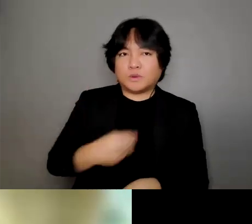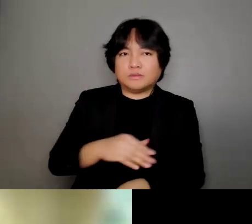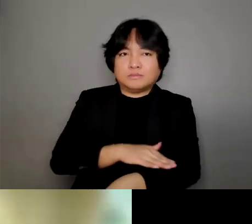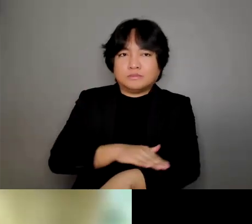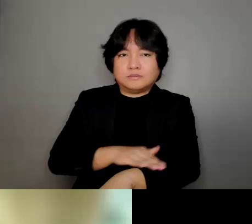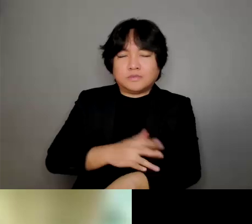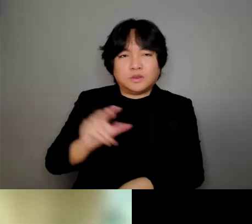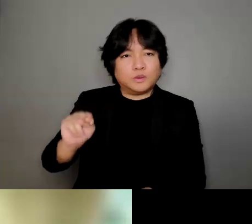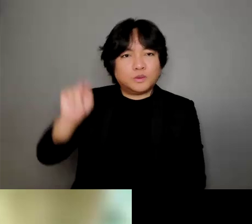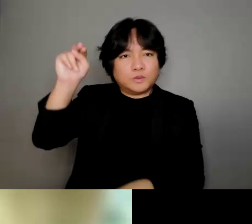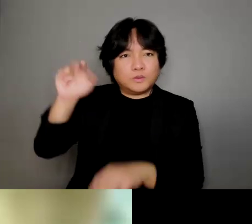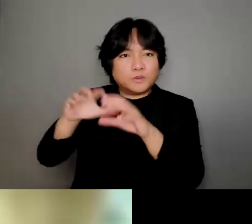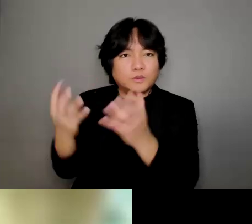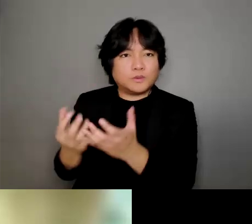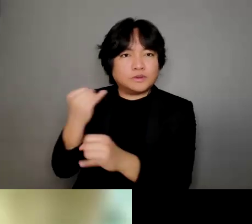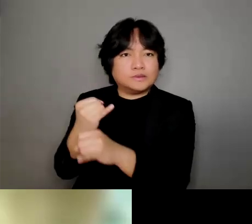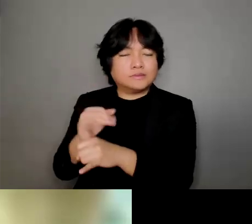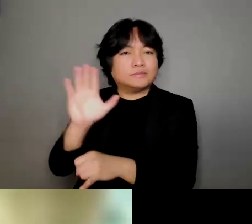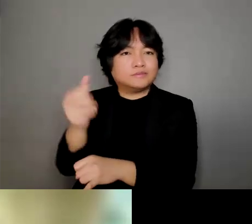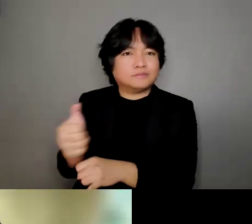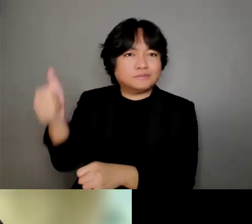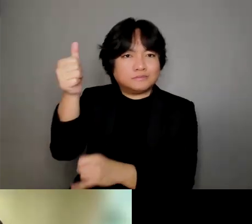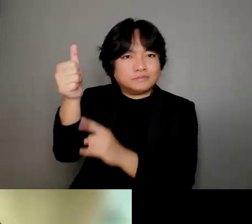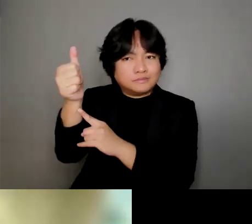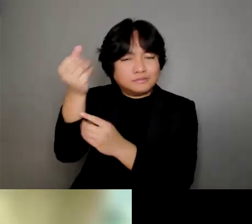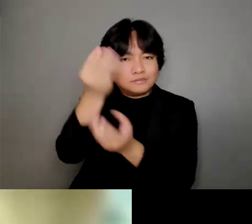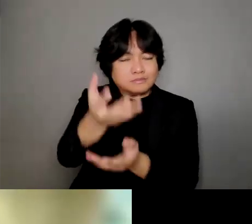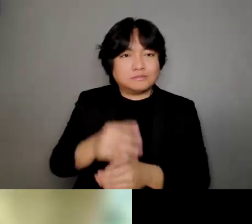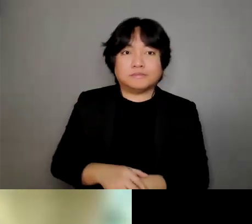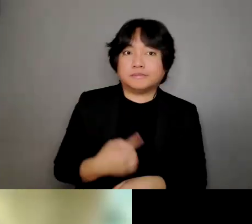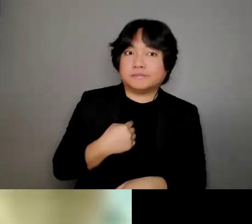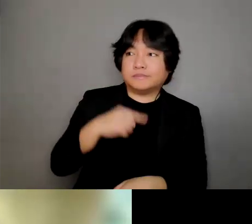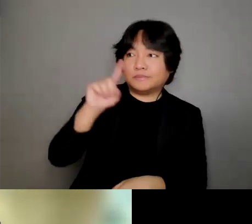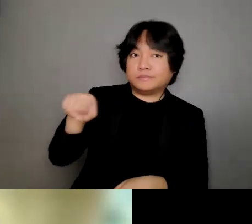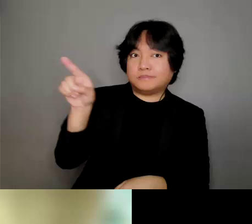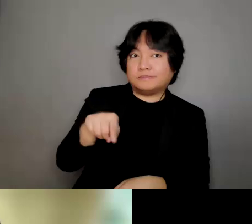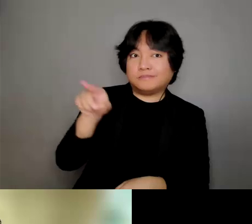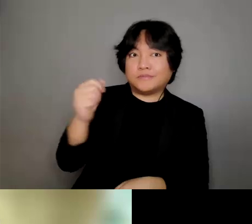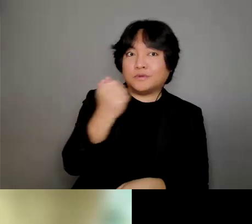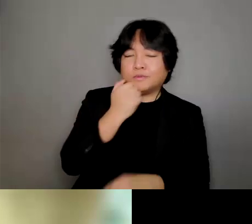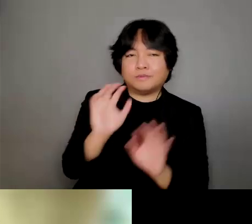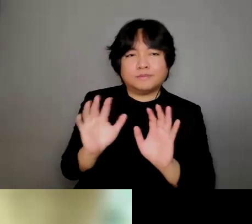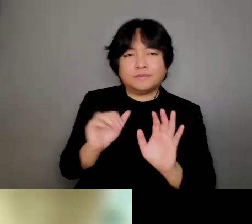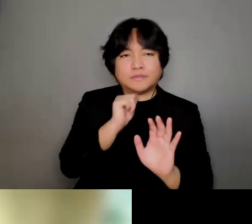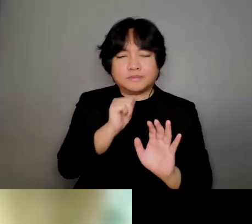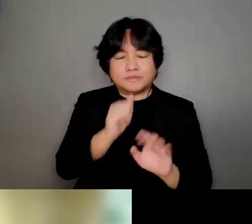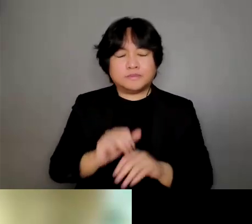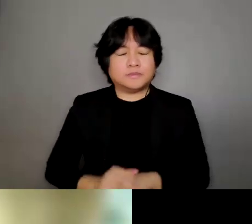North institutions. And I'm not saying that this is wrong or hindi mali yung ginagawa